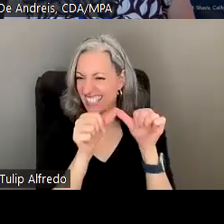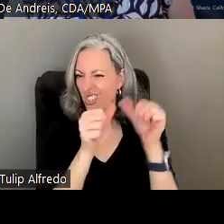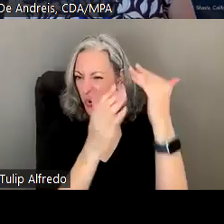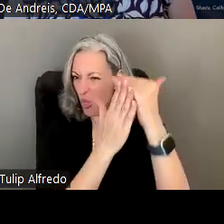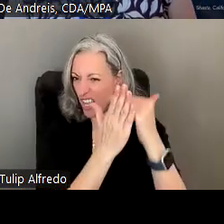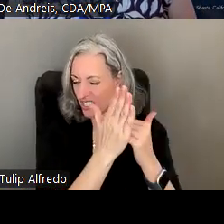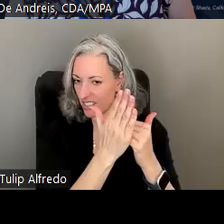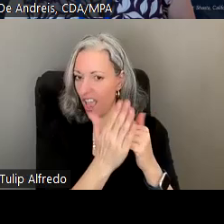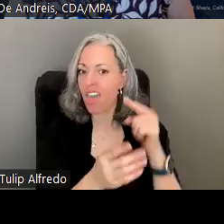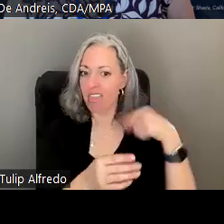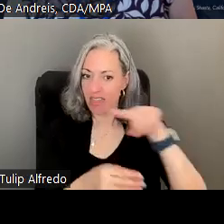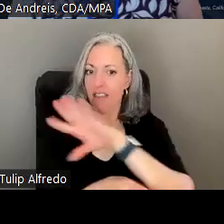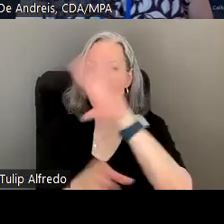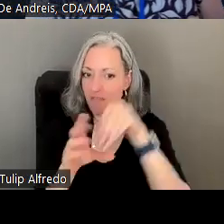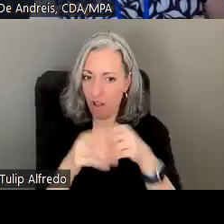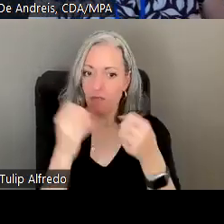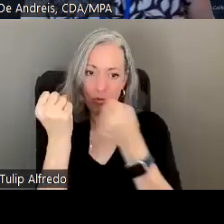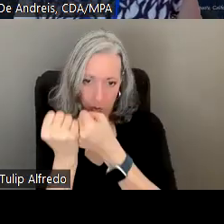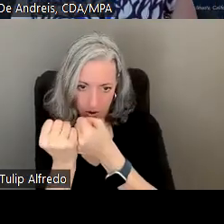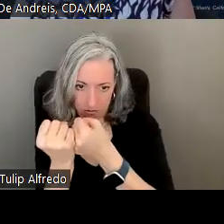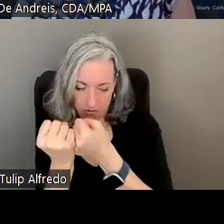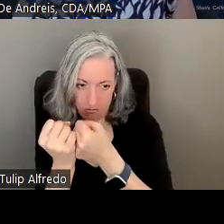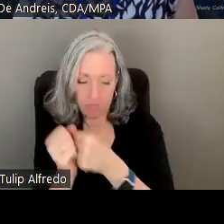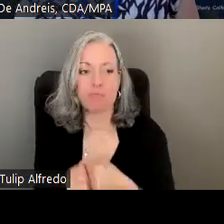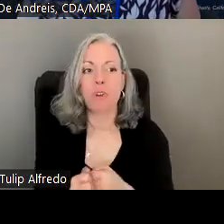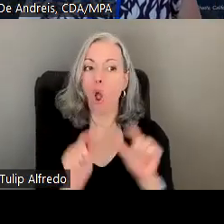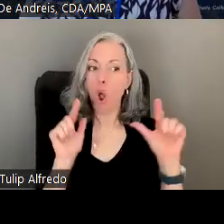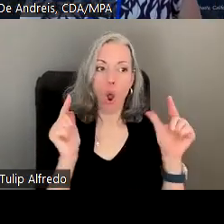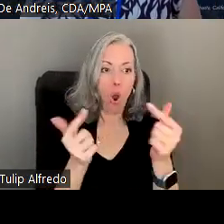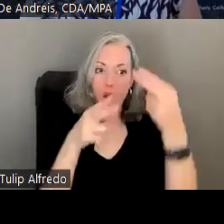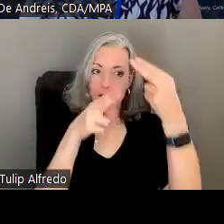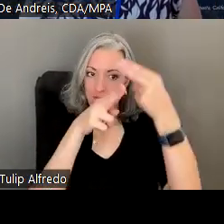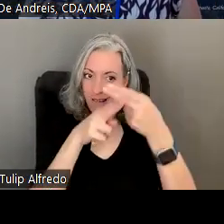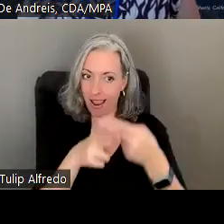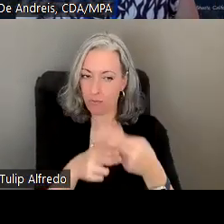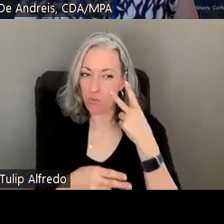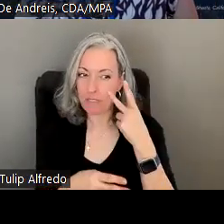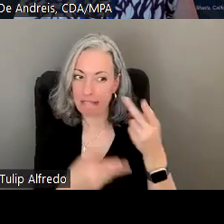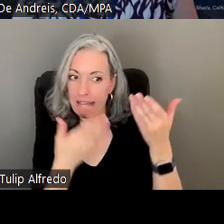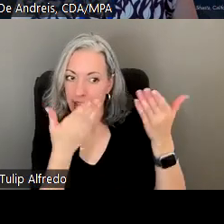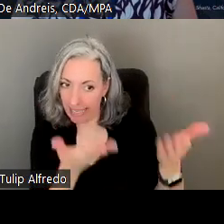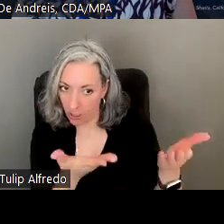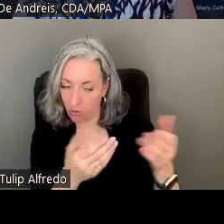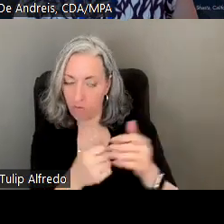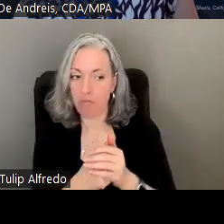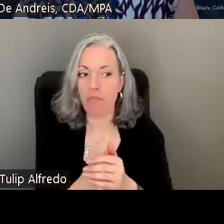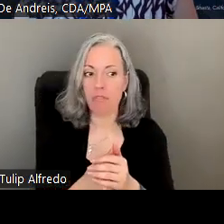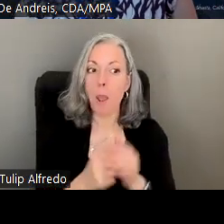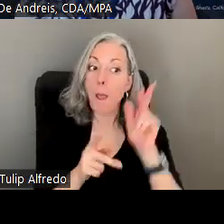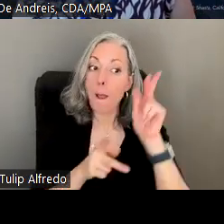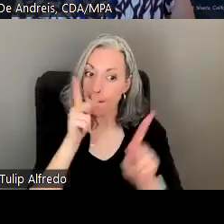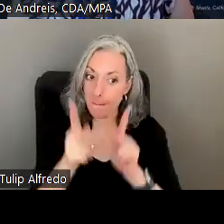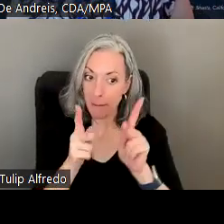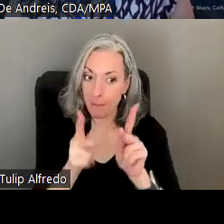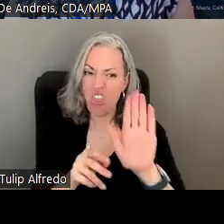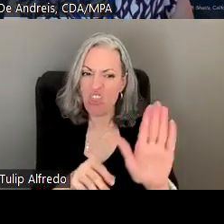So all these People are sharing their